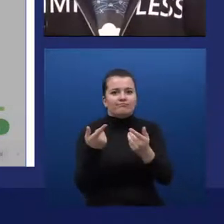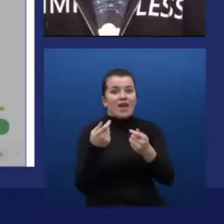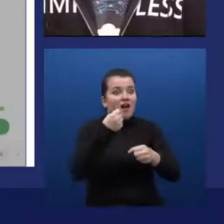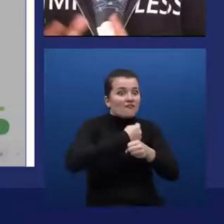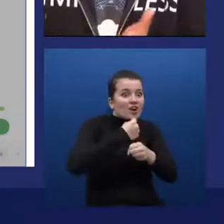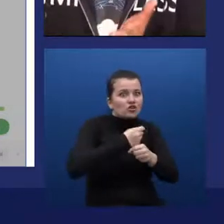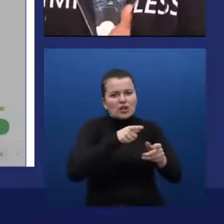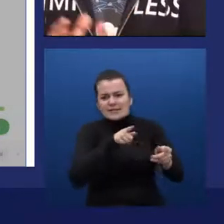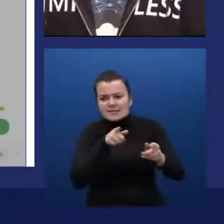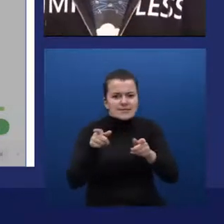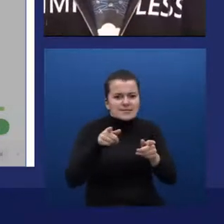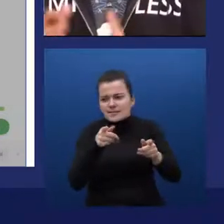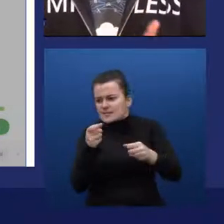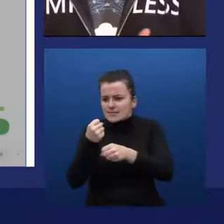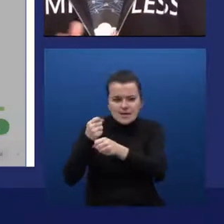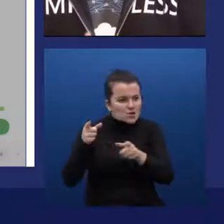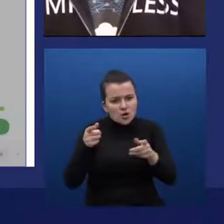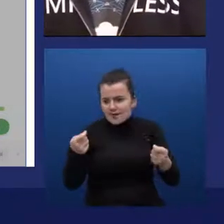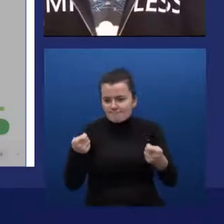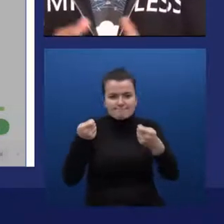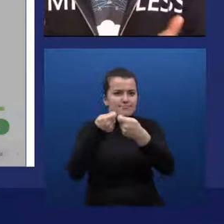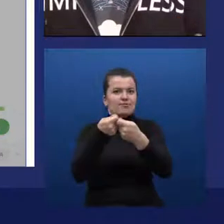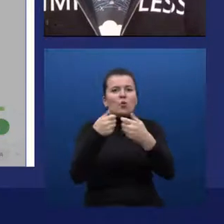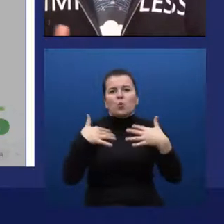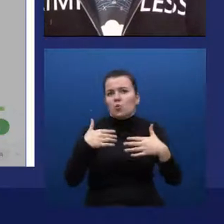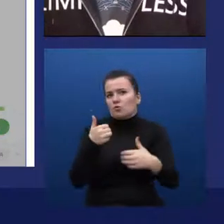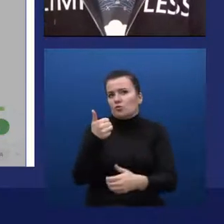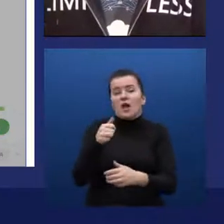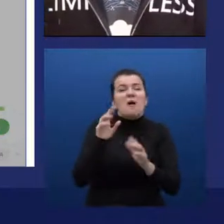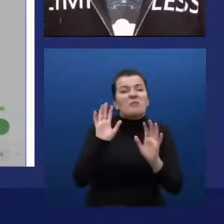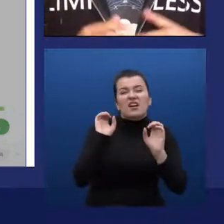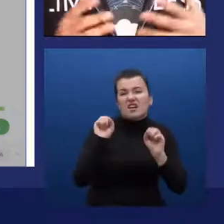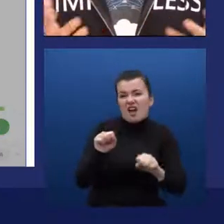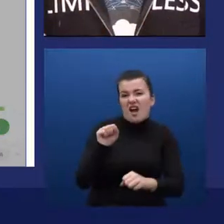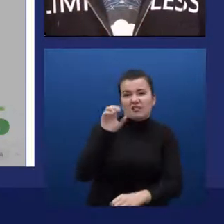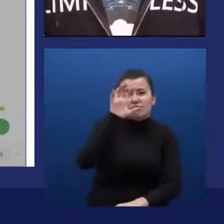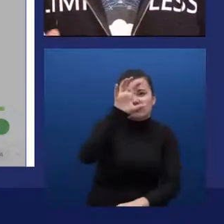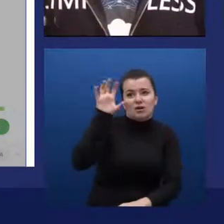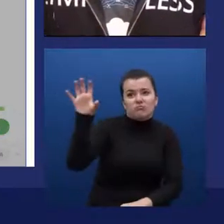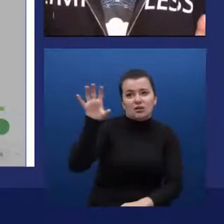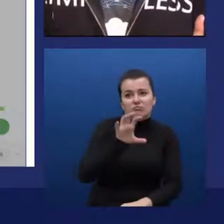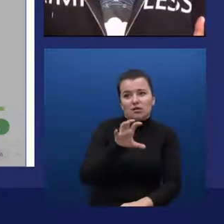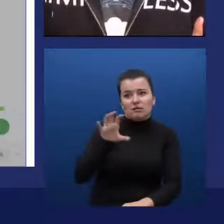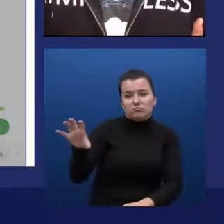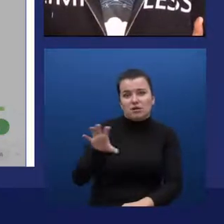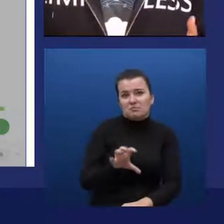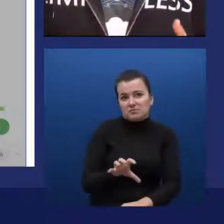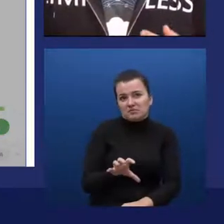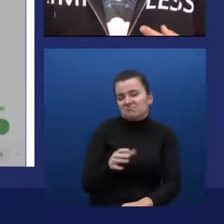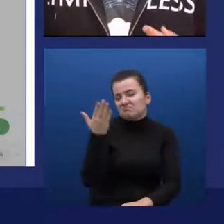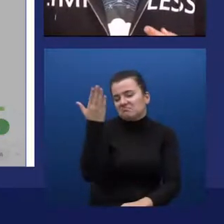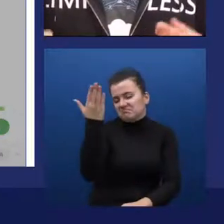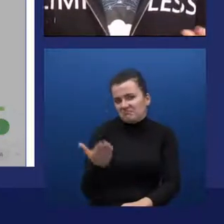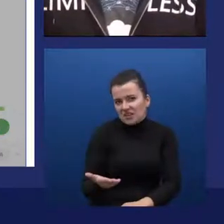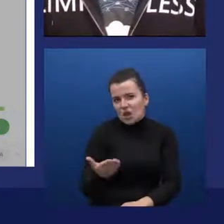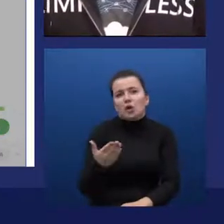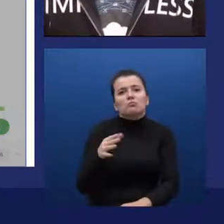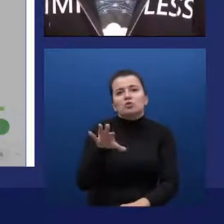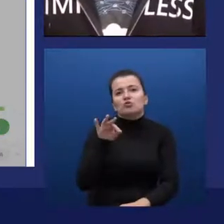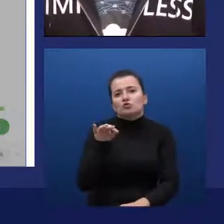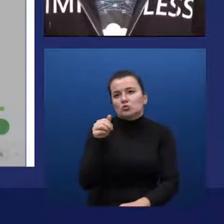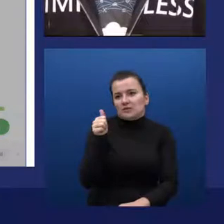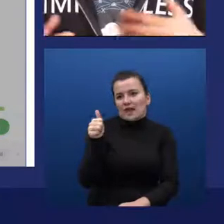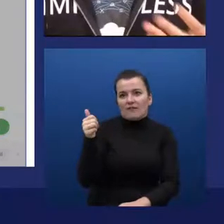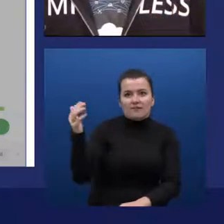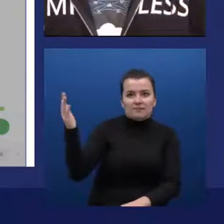other architecture. But as you can see, there's, you know, TensorFlow. You can run this in a container. There's even a the Core ML offering that's available